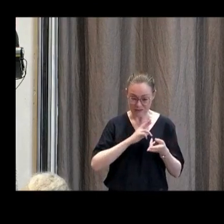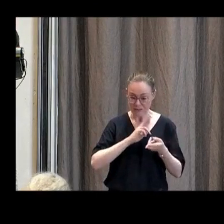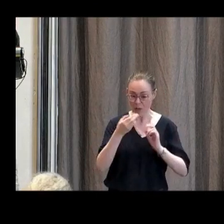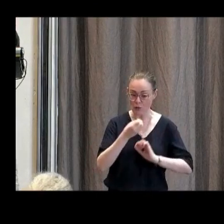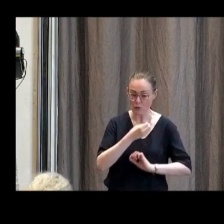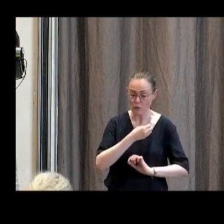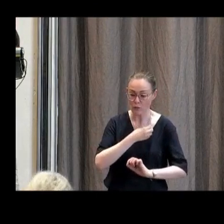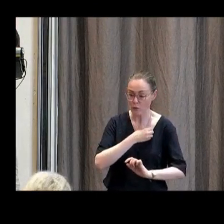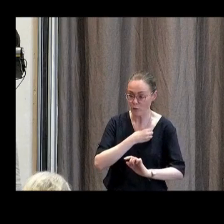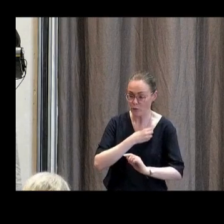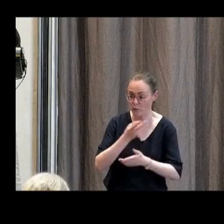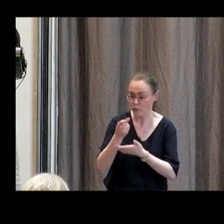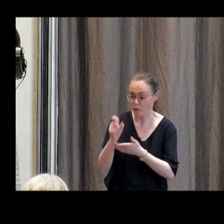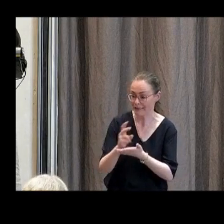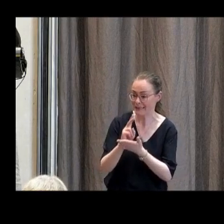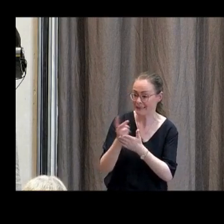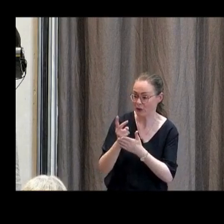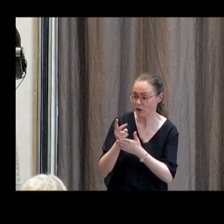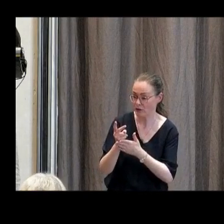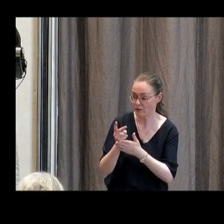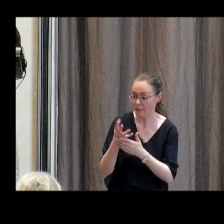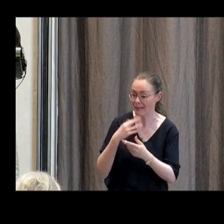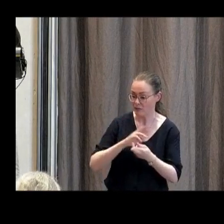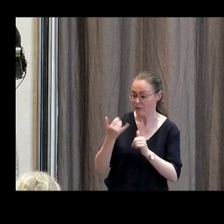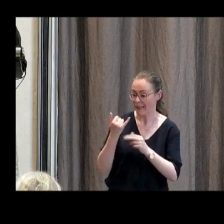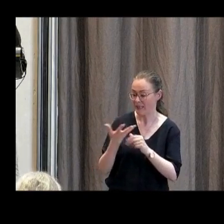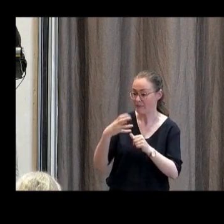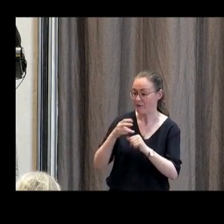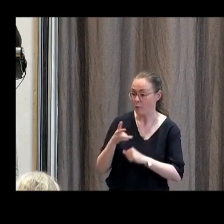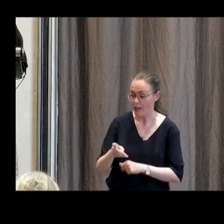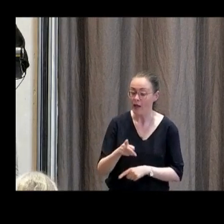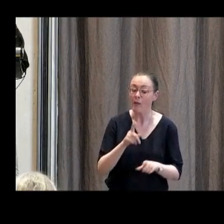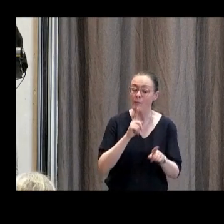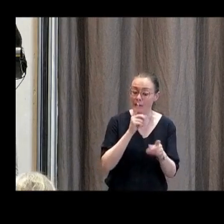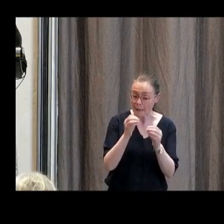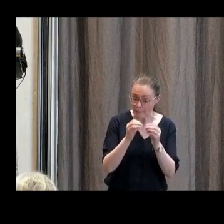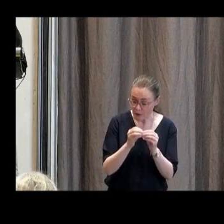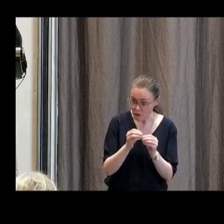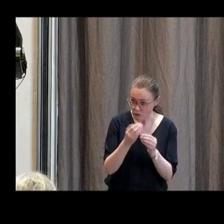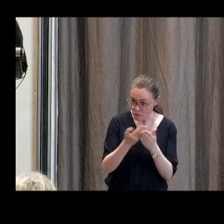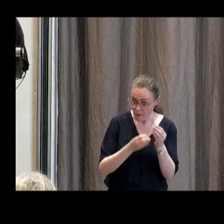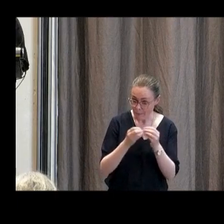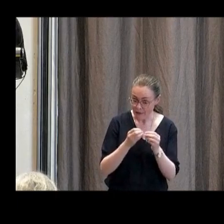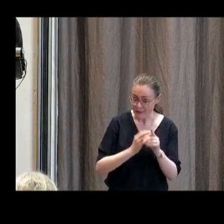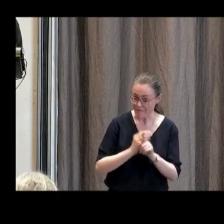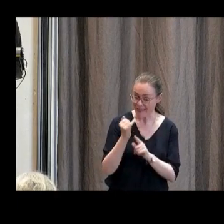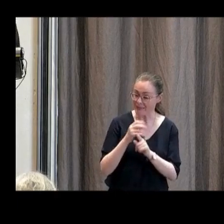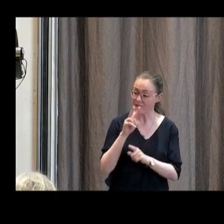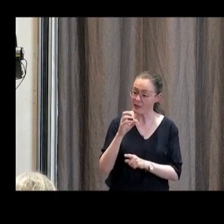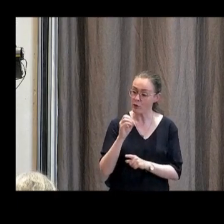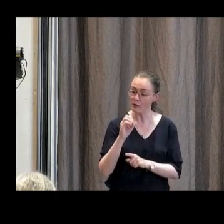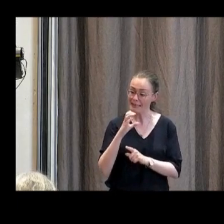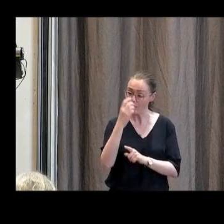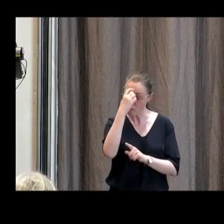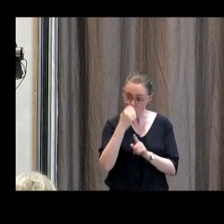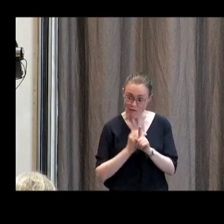to seizures in particular ways. But they do point out that advances in VOC profiling could actually